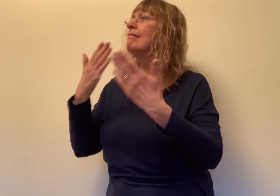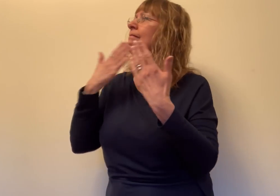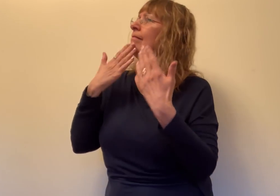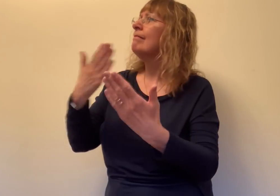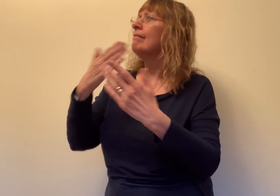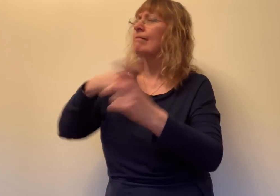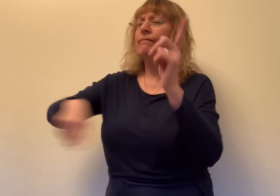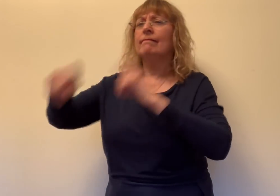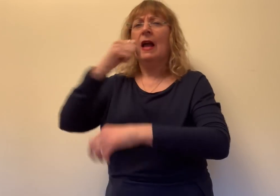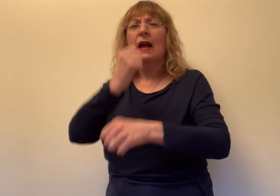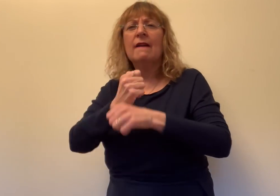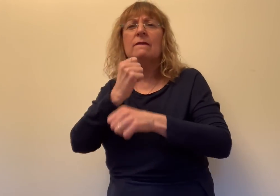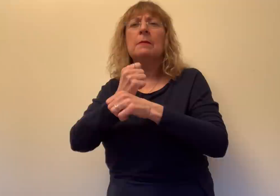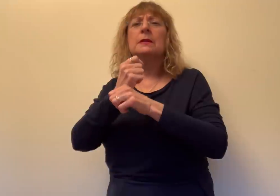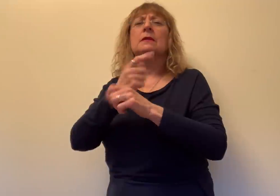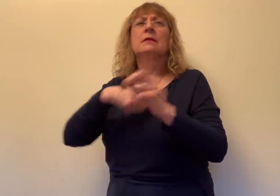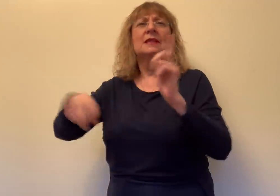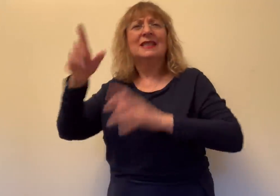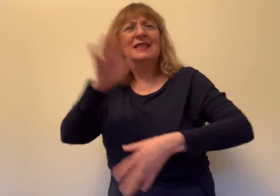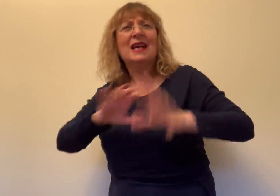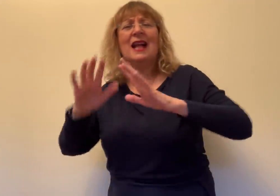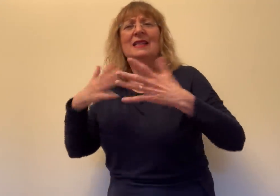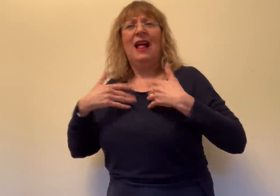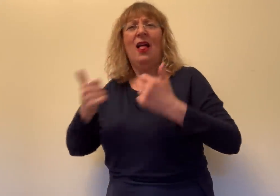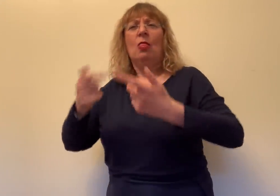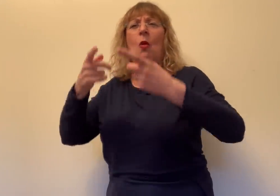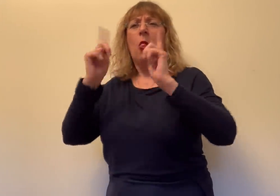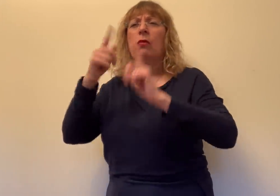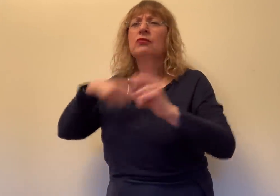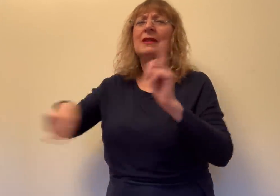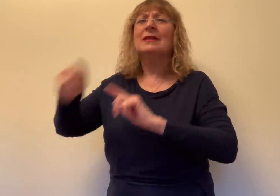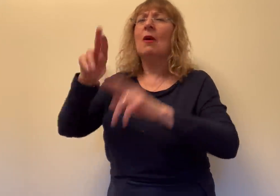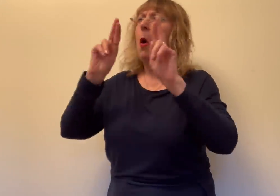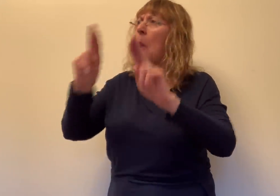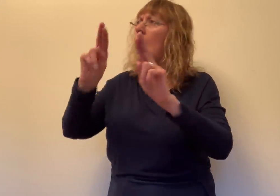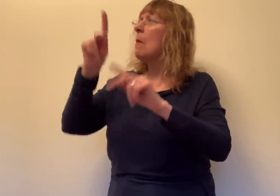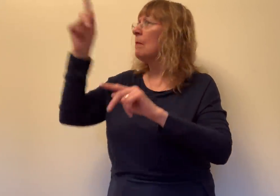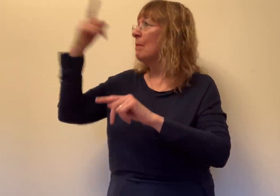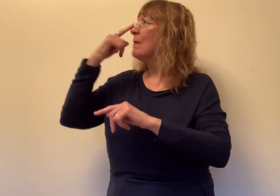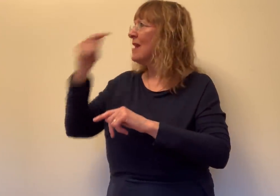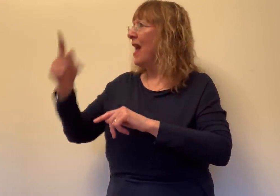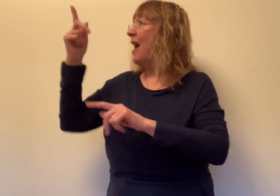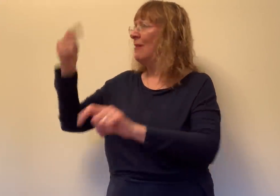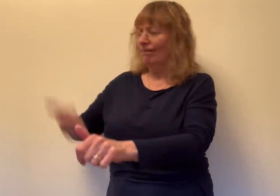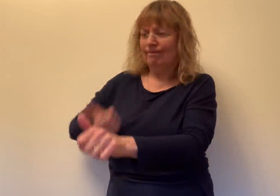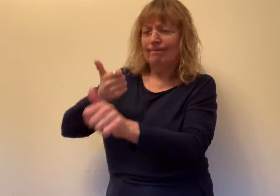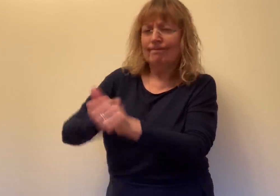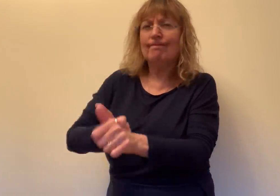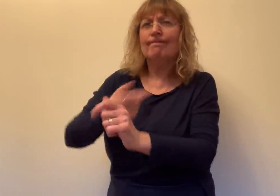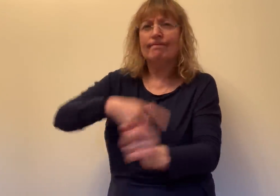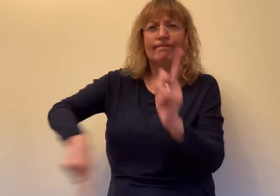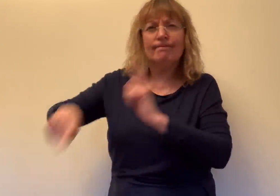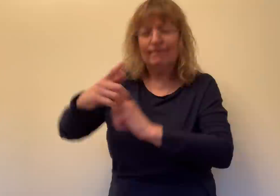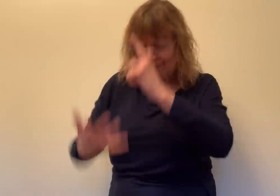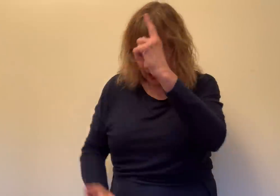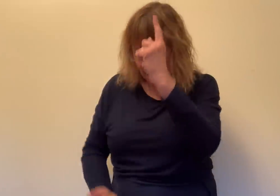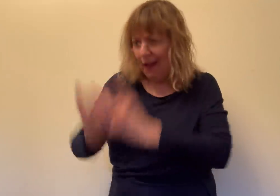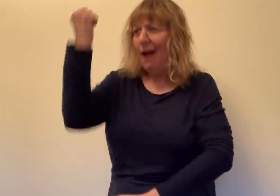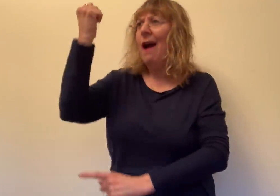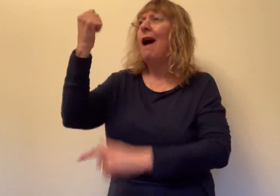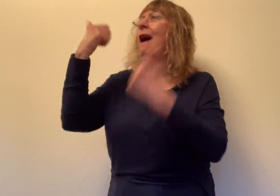successful. And we ask that you strengthen and uphold our government,